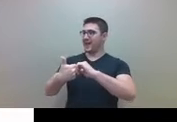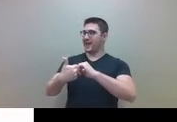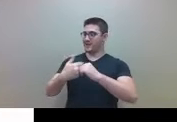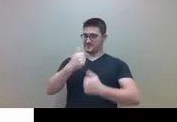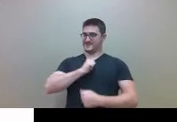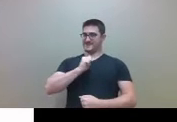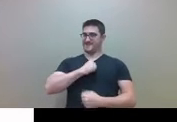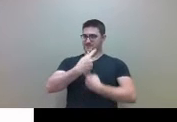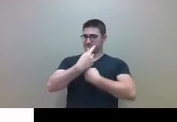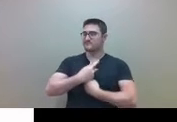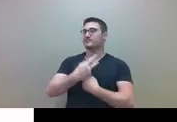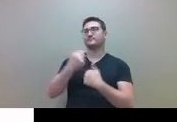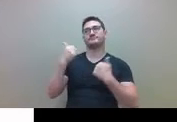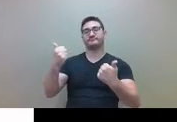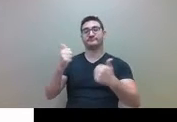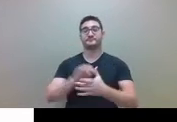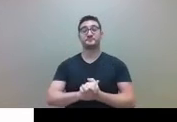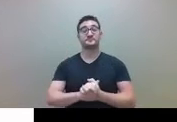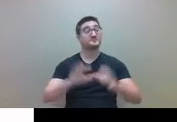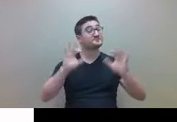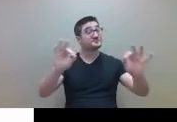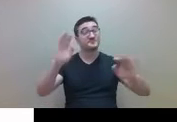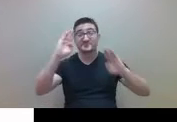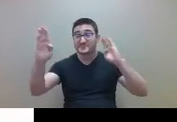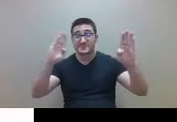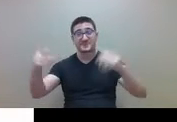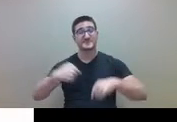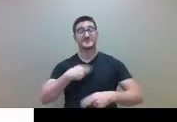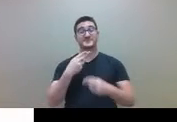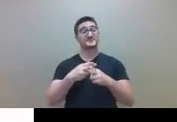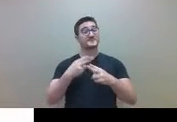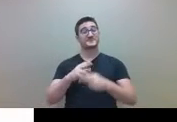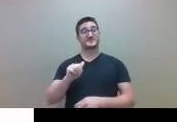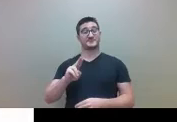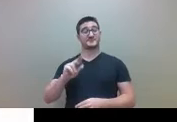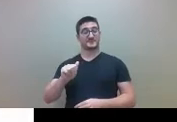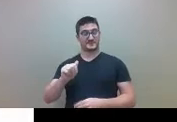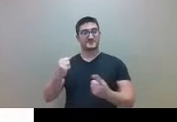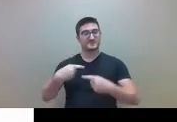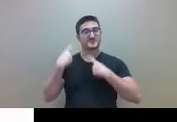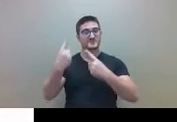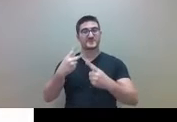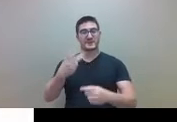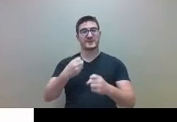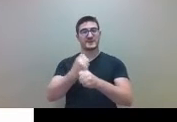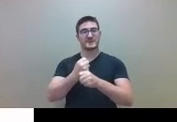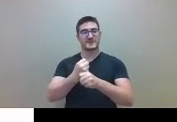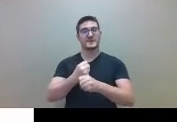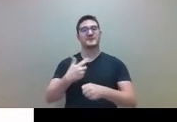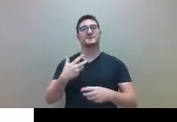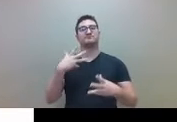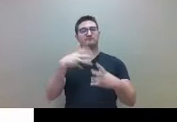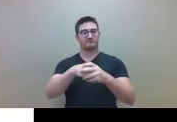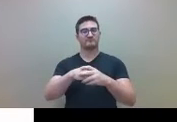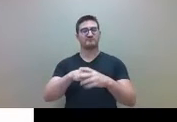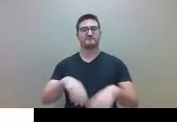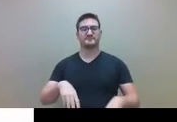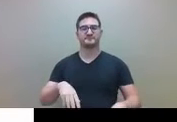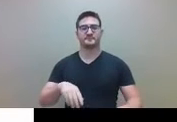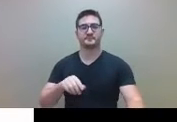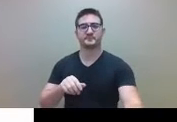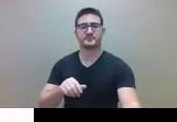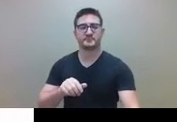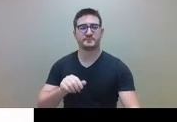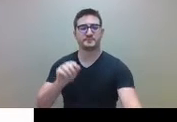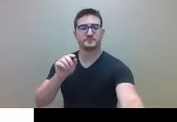Great. Yeah. So my name is Anna. I worked for Acclaim Health for 3 years, primarily in caregiving and